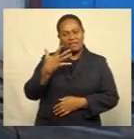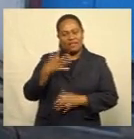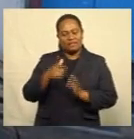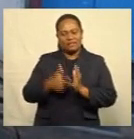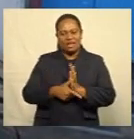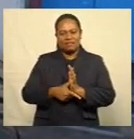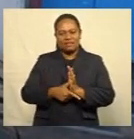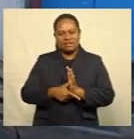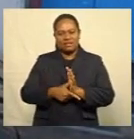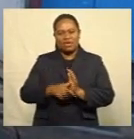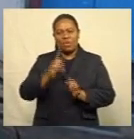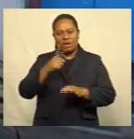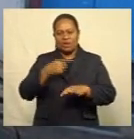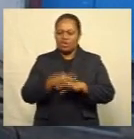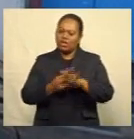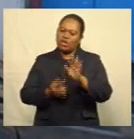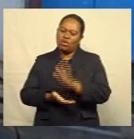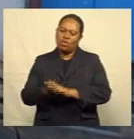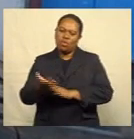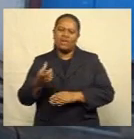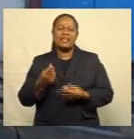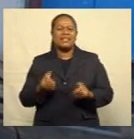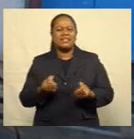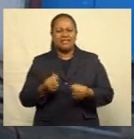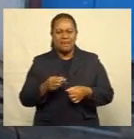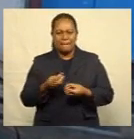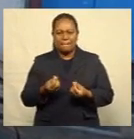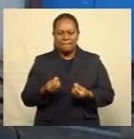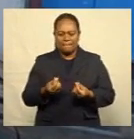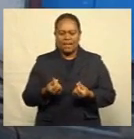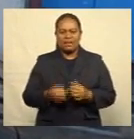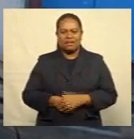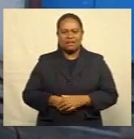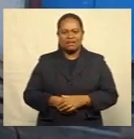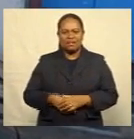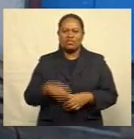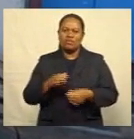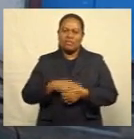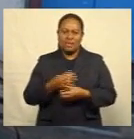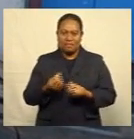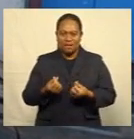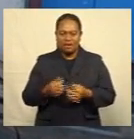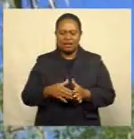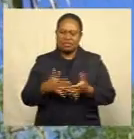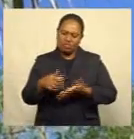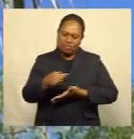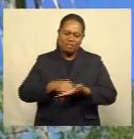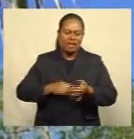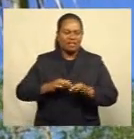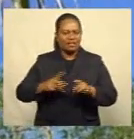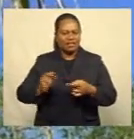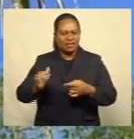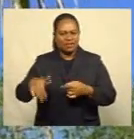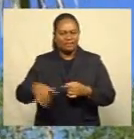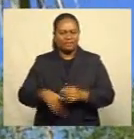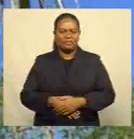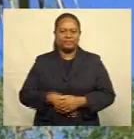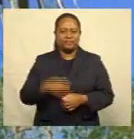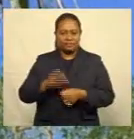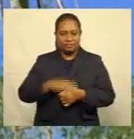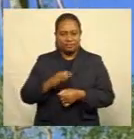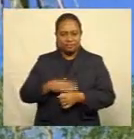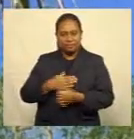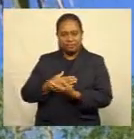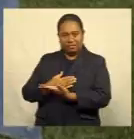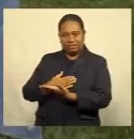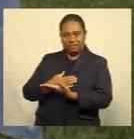week. It's easy money and anyone can do it. It's giving us the money to buy basic food items at home. Making Seleuca can take only